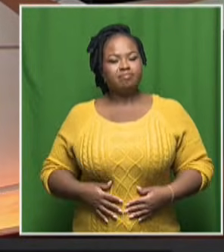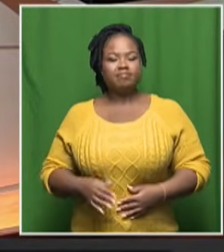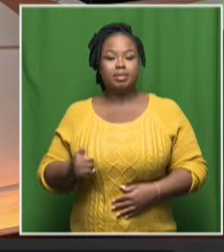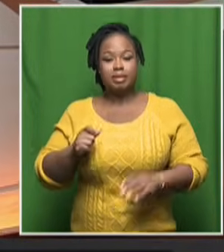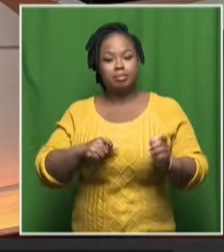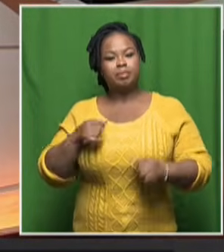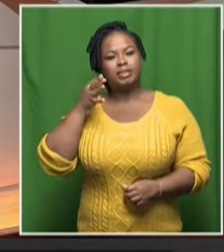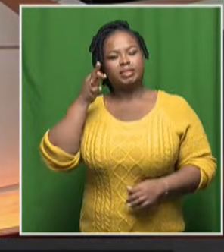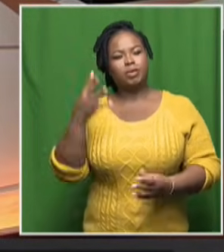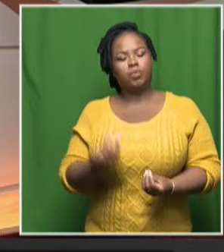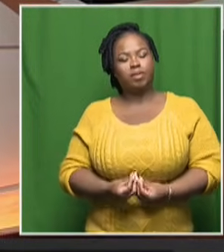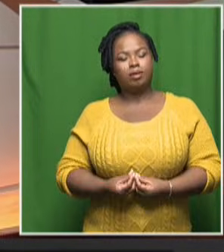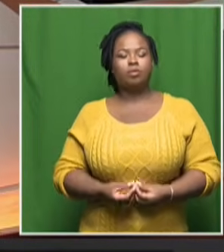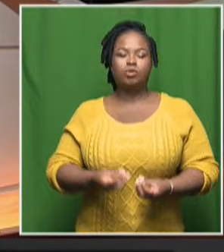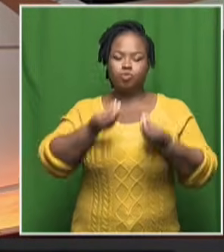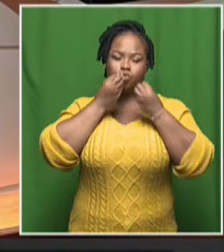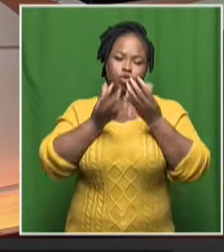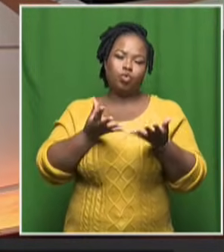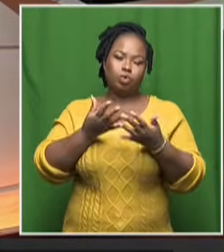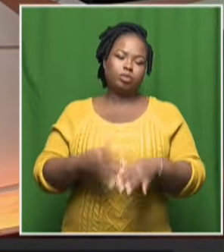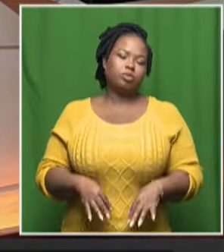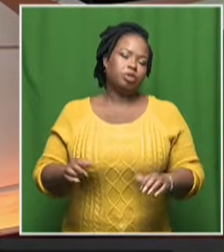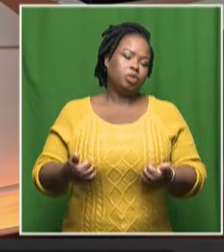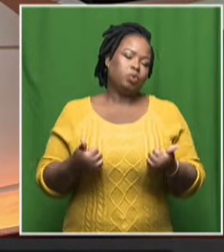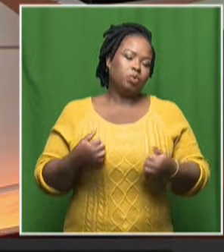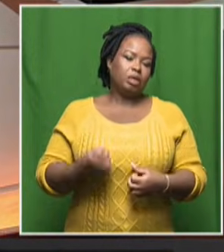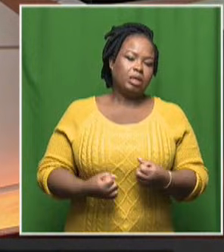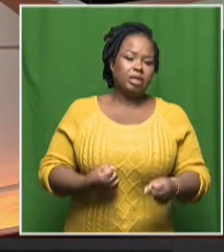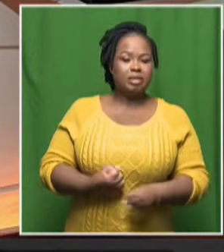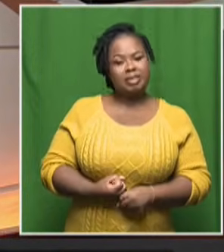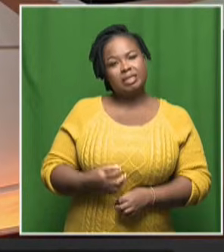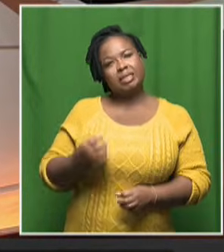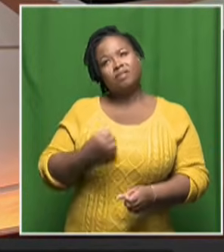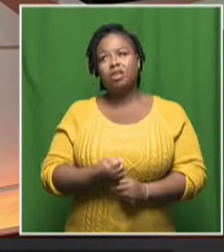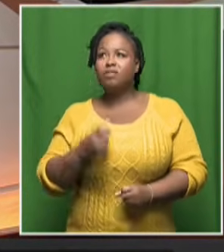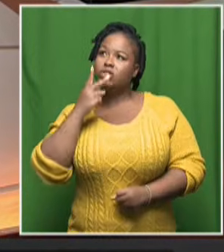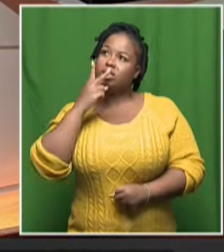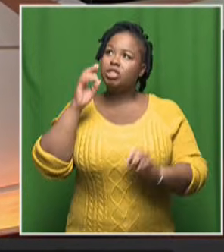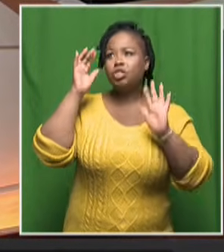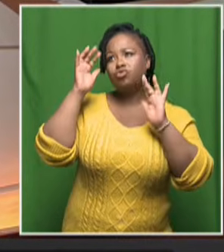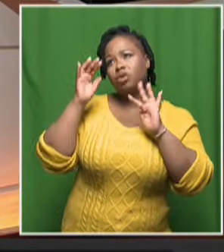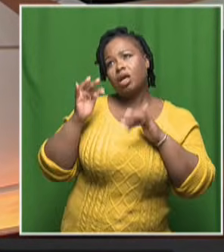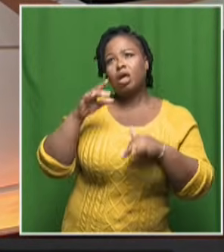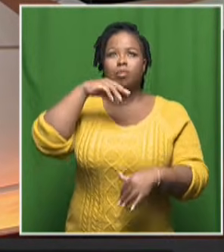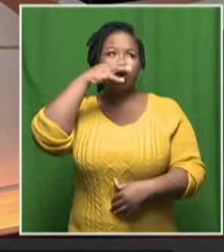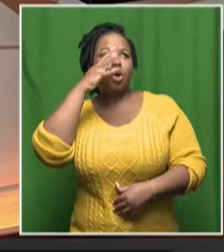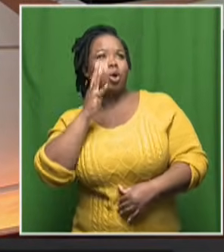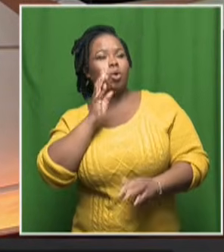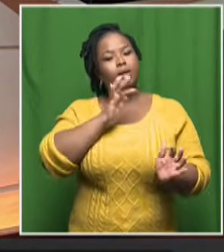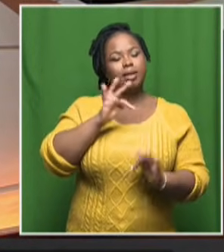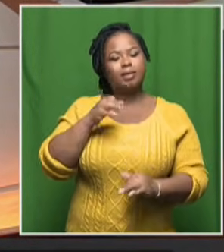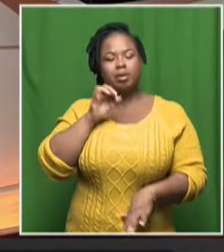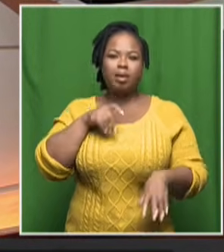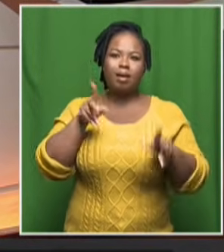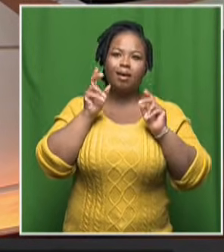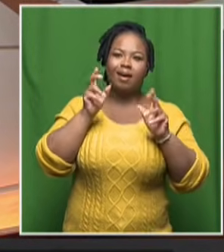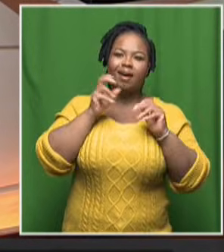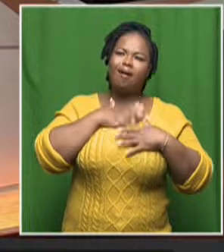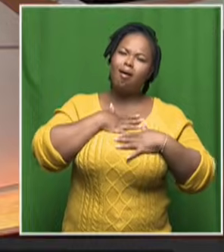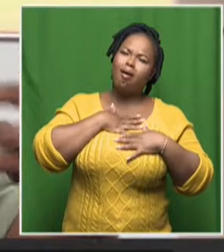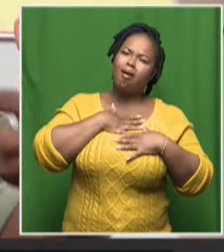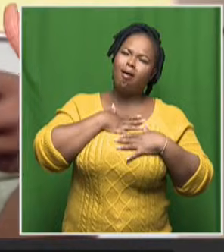then the people sing along, just like, oh, it's been a good year, you know, it's been a, have you ever seen the rain? And they just sing along. And people yesterday were just hugging and